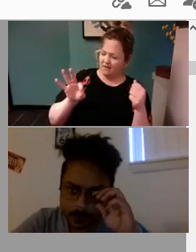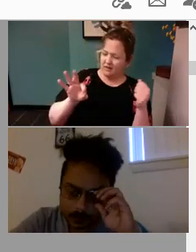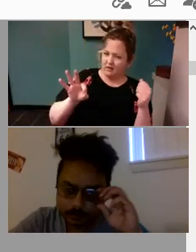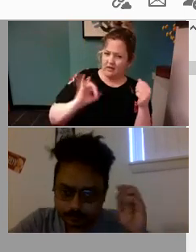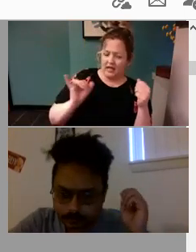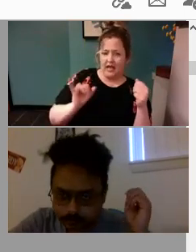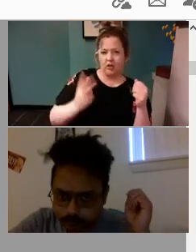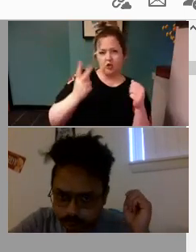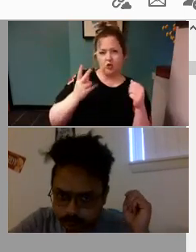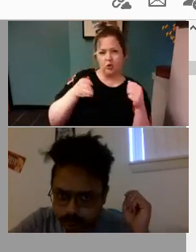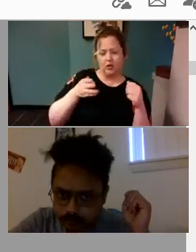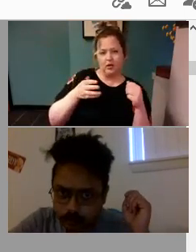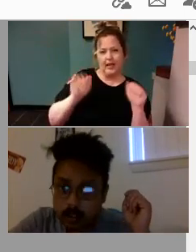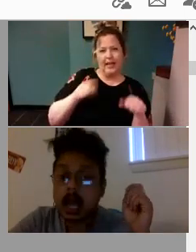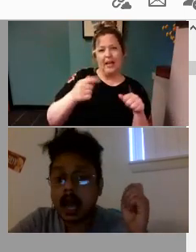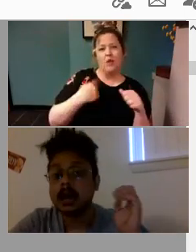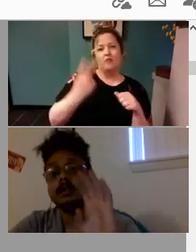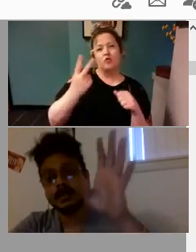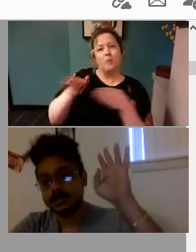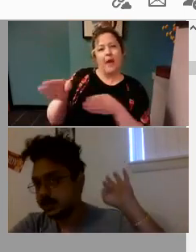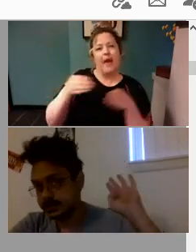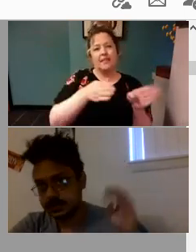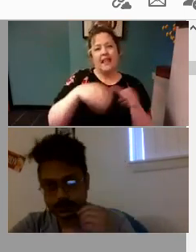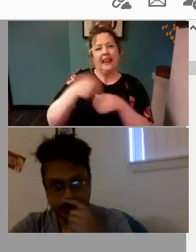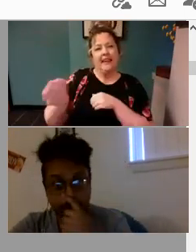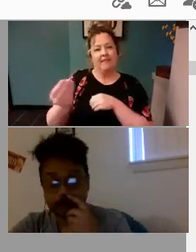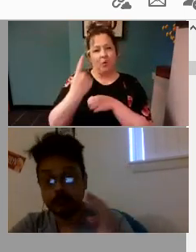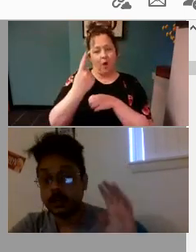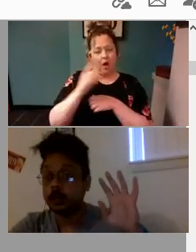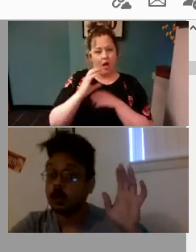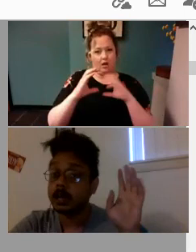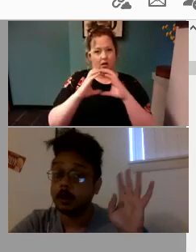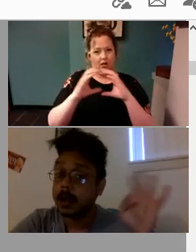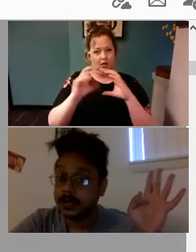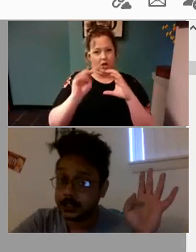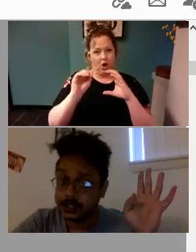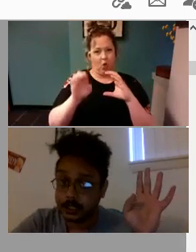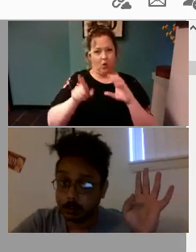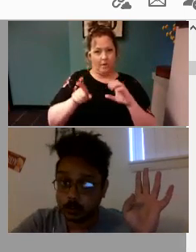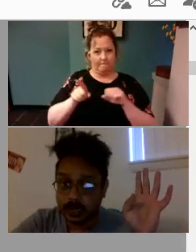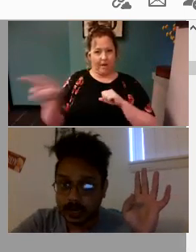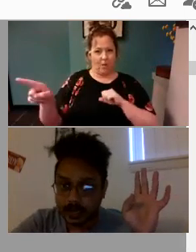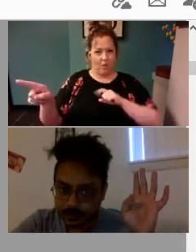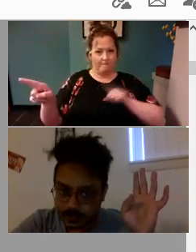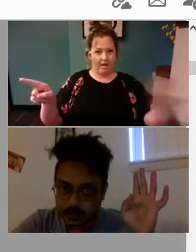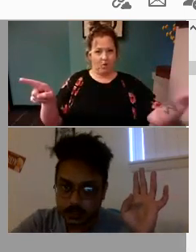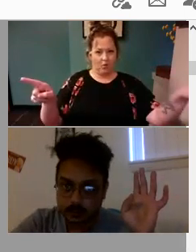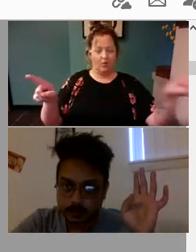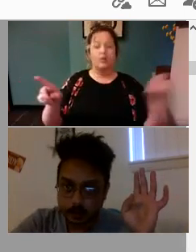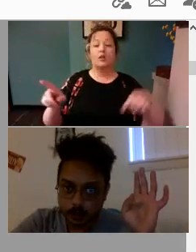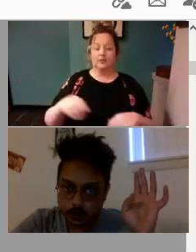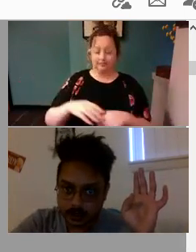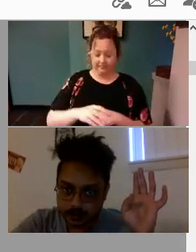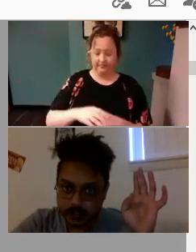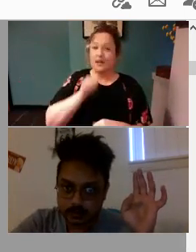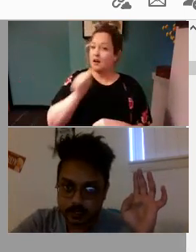a node. Yes. We are not talking about binary trees anymore. So we can have this, we